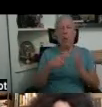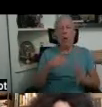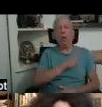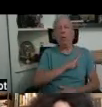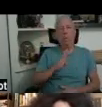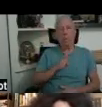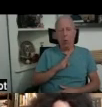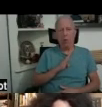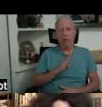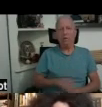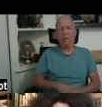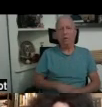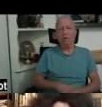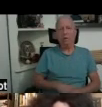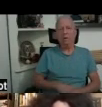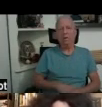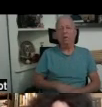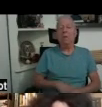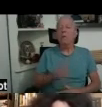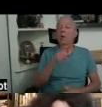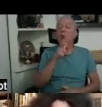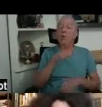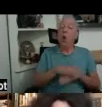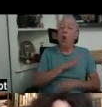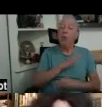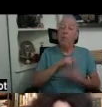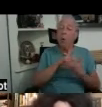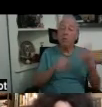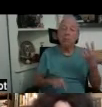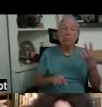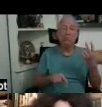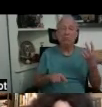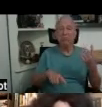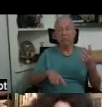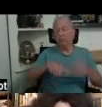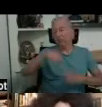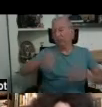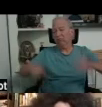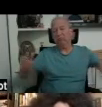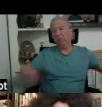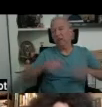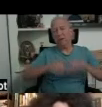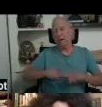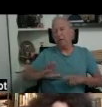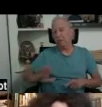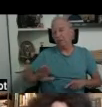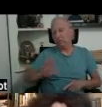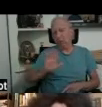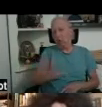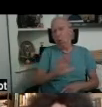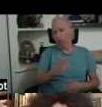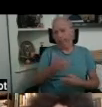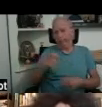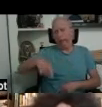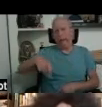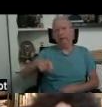but the composition of that board can appear very different depending on the needs of your cooperative. There are a